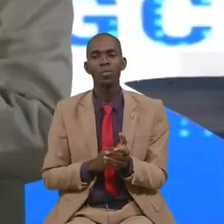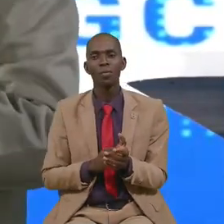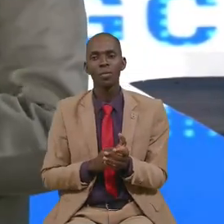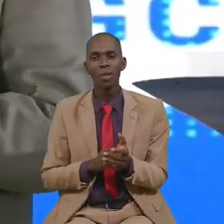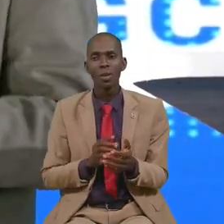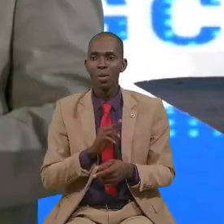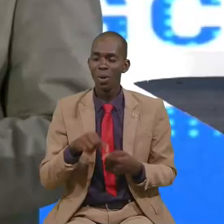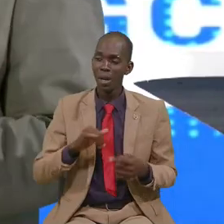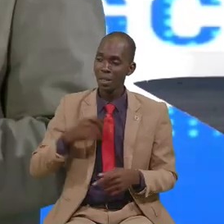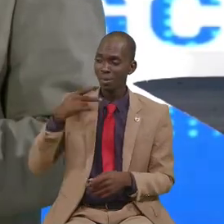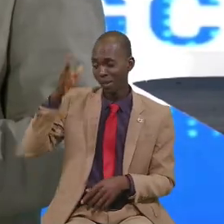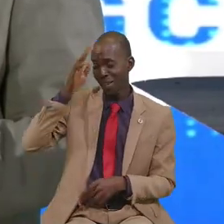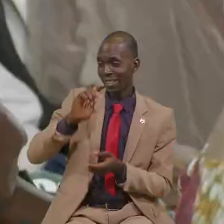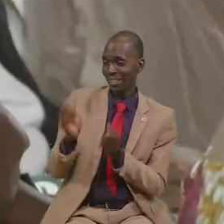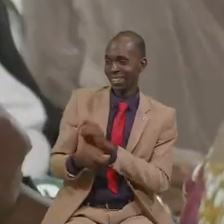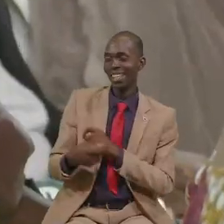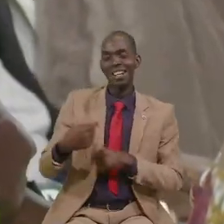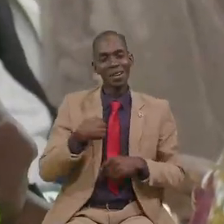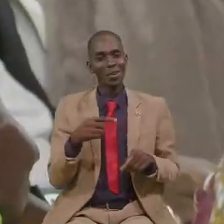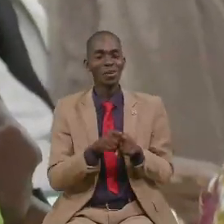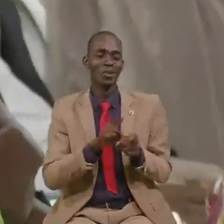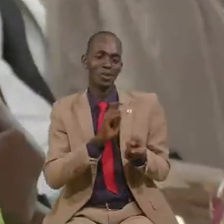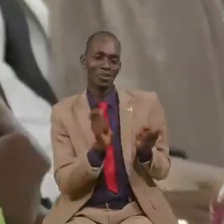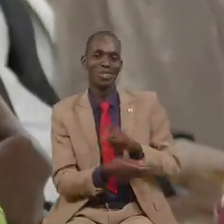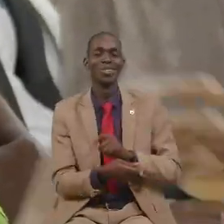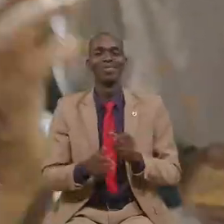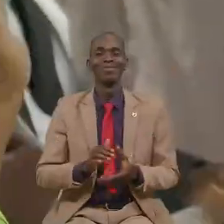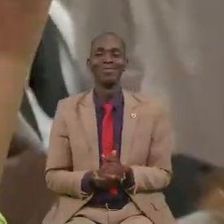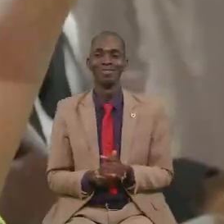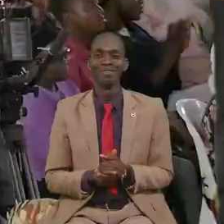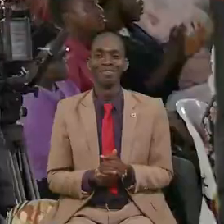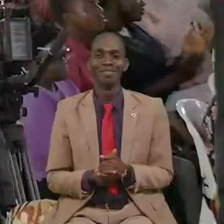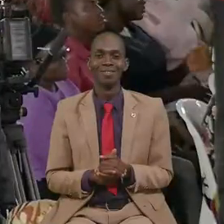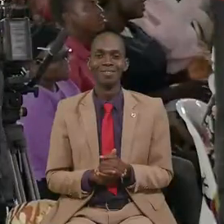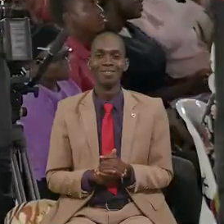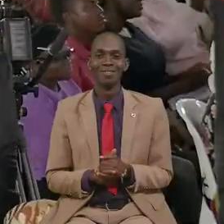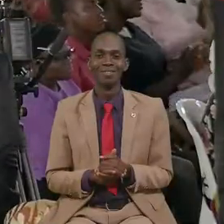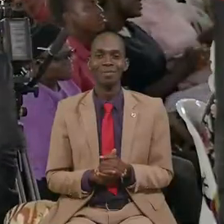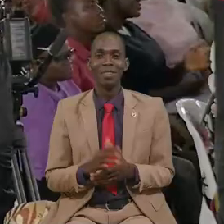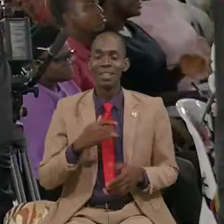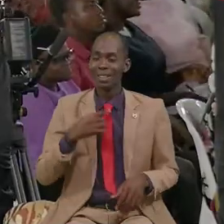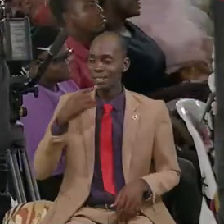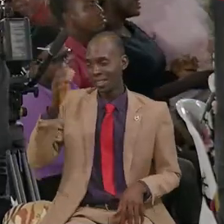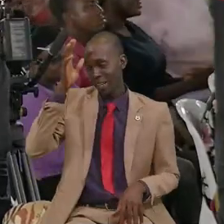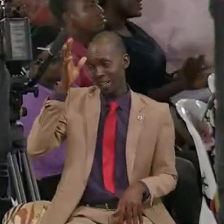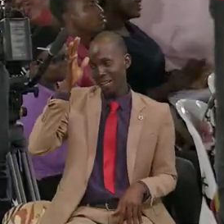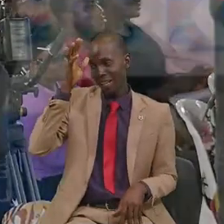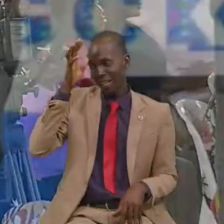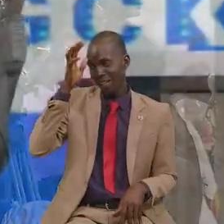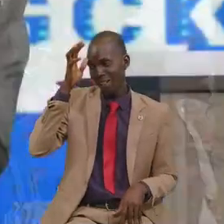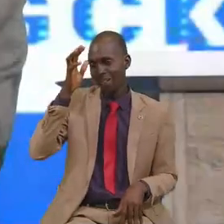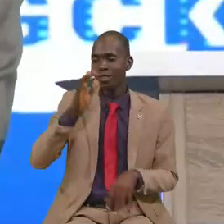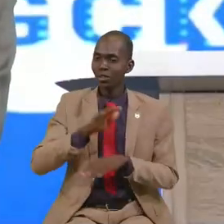changed, I changed. And I said, Daddy, don't